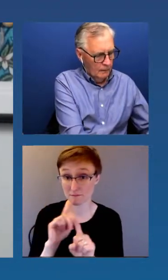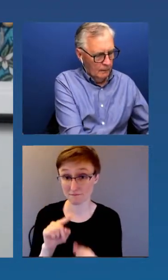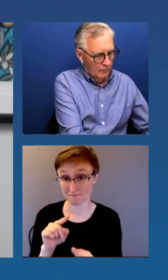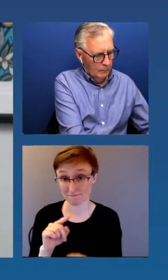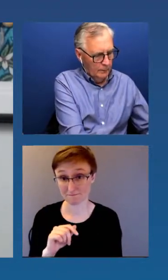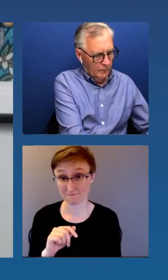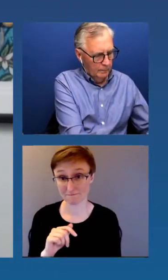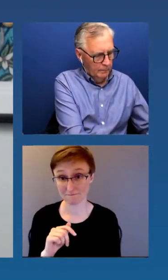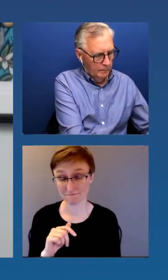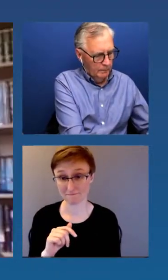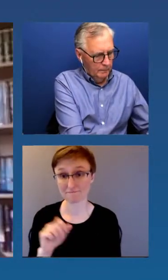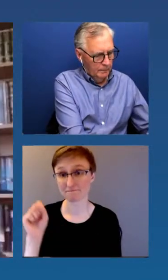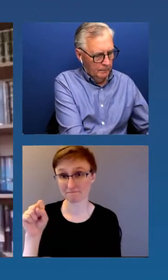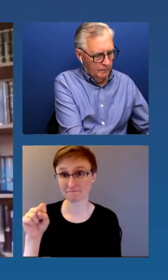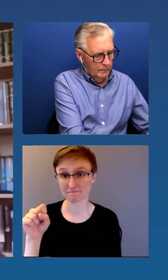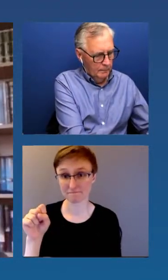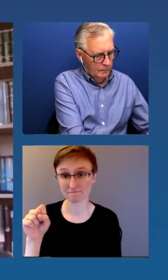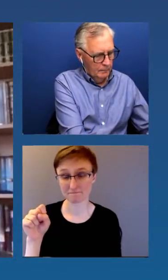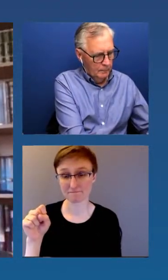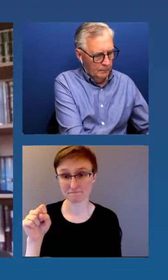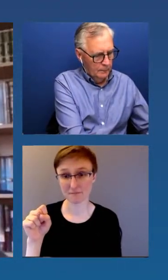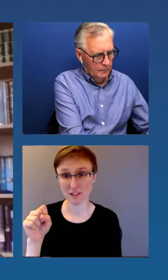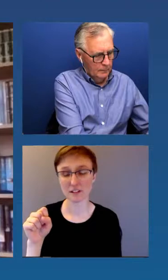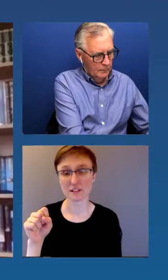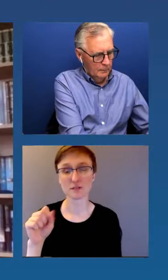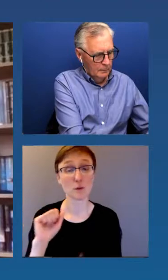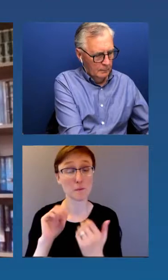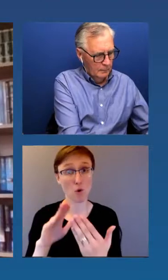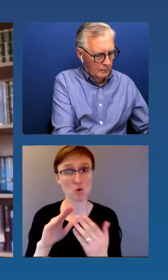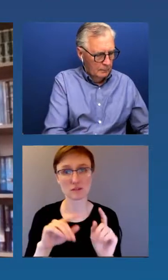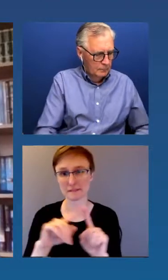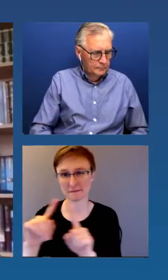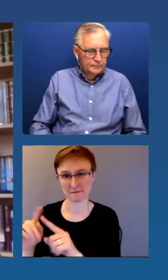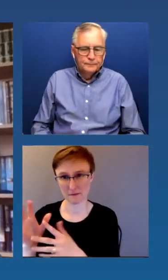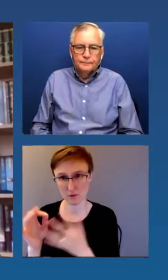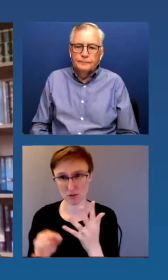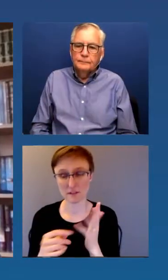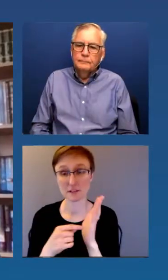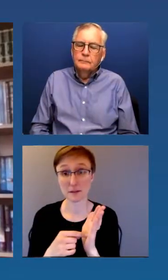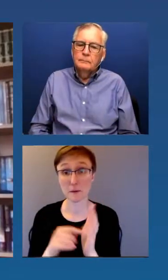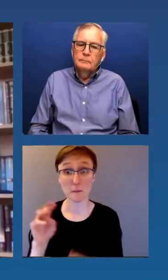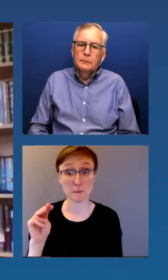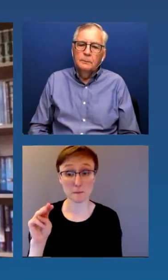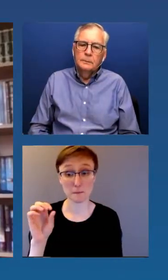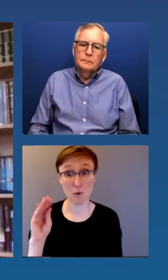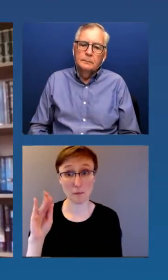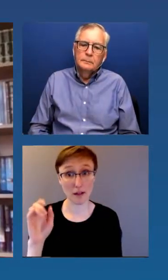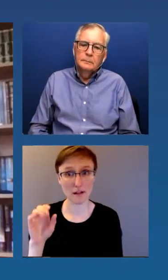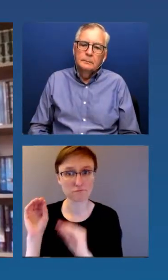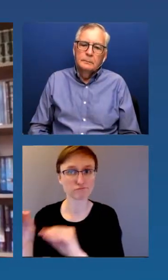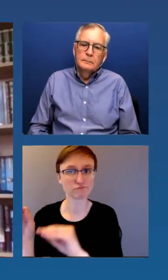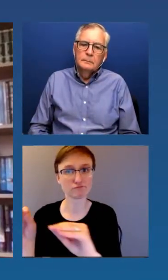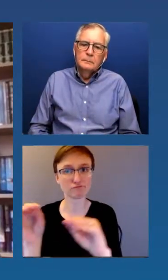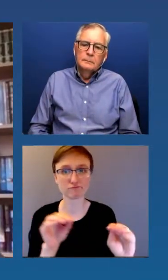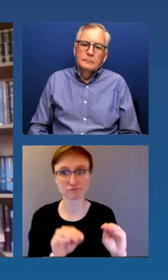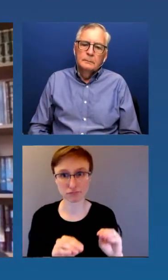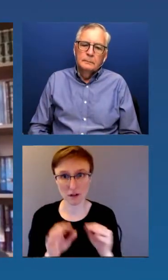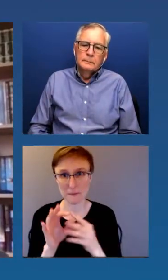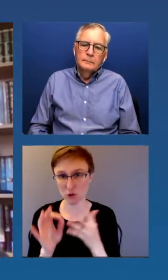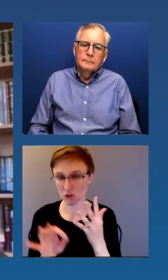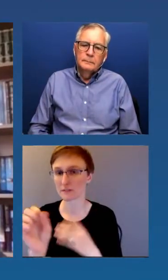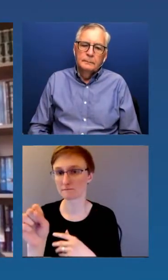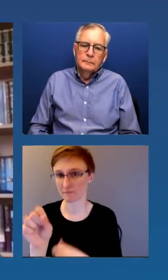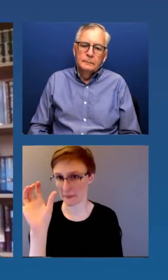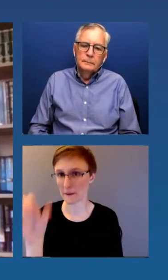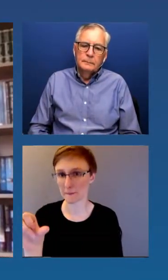we're using a combination of approaches. So the mobile option that I referenced earlier would offer